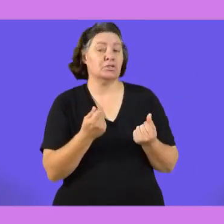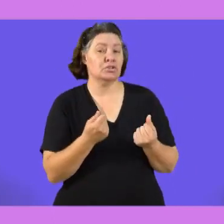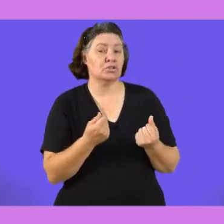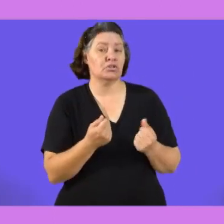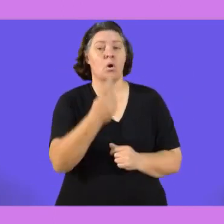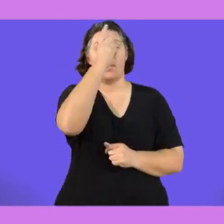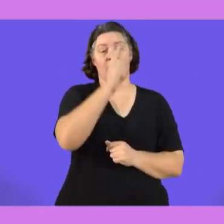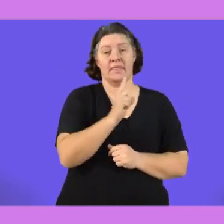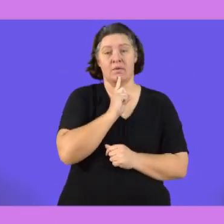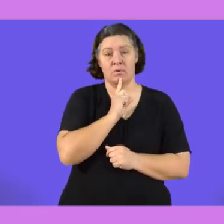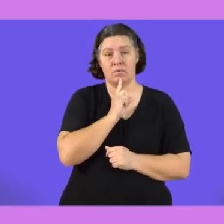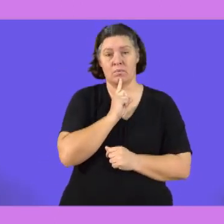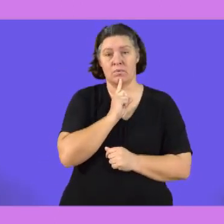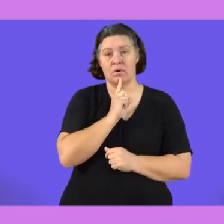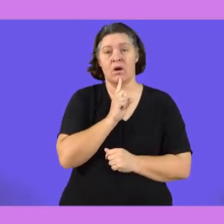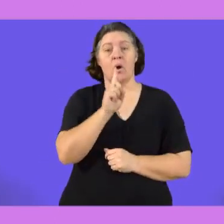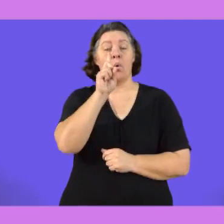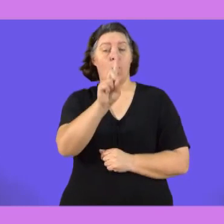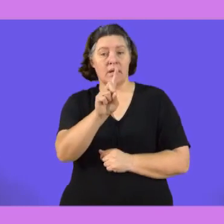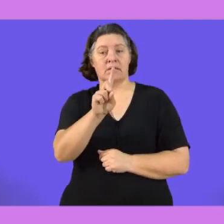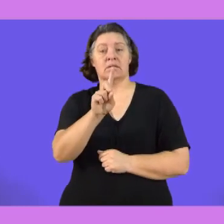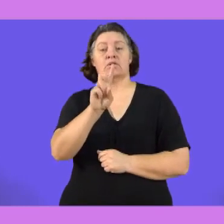up with an amount of